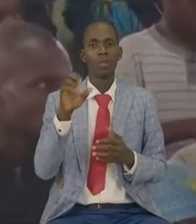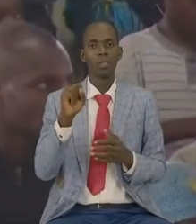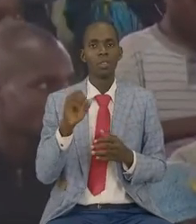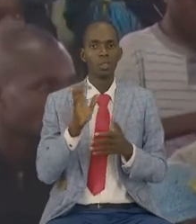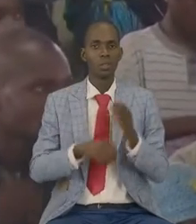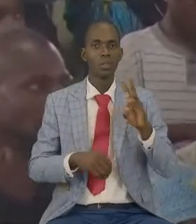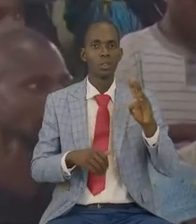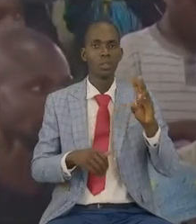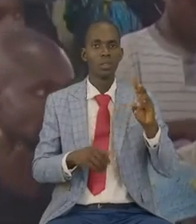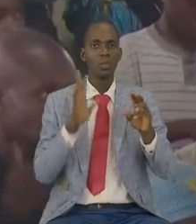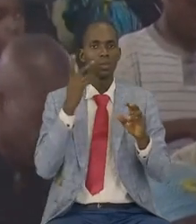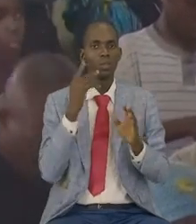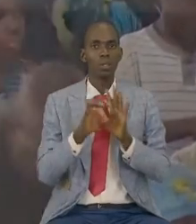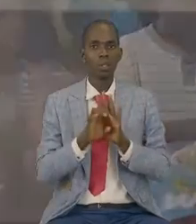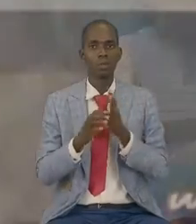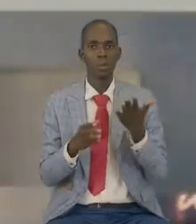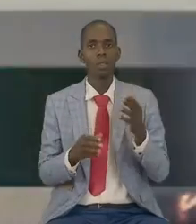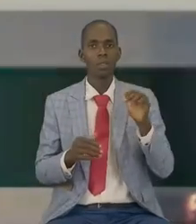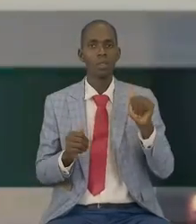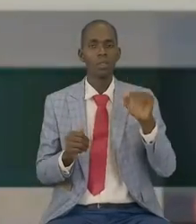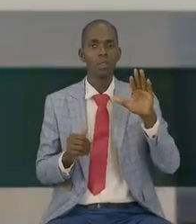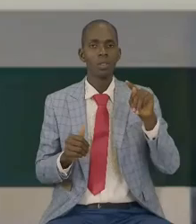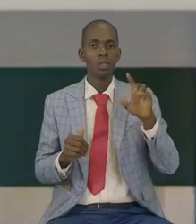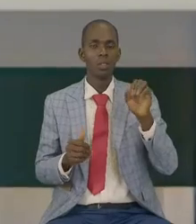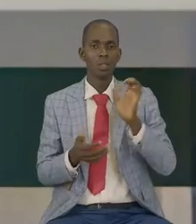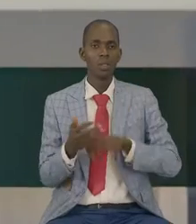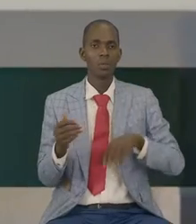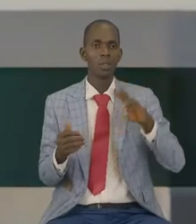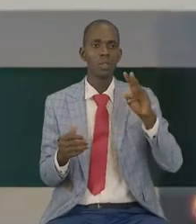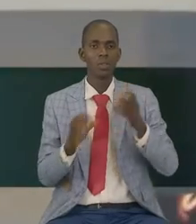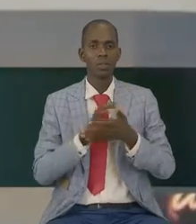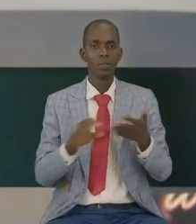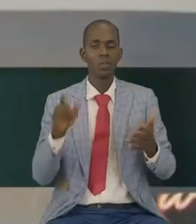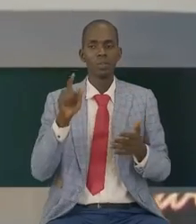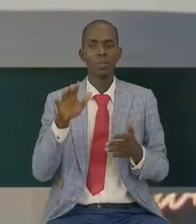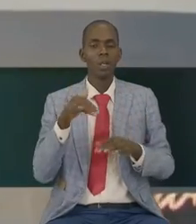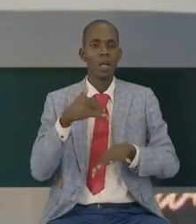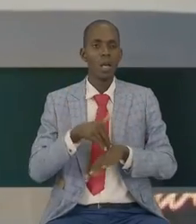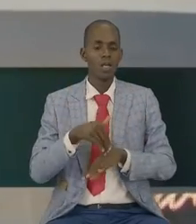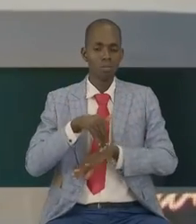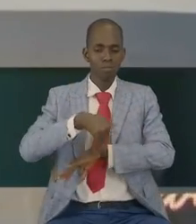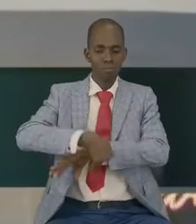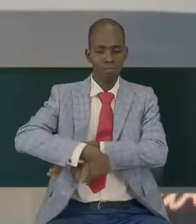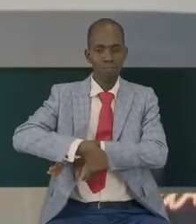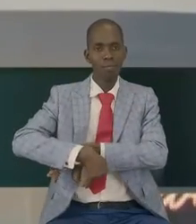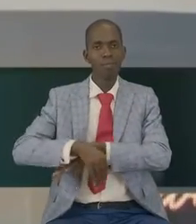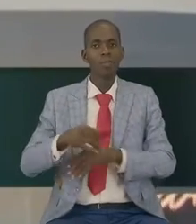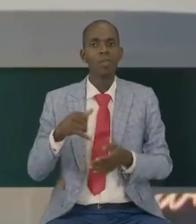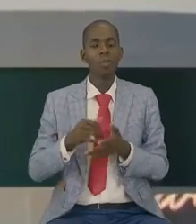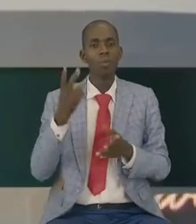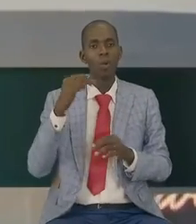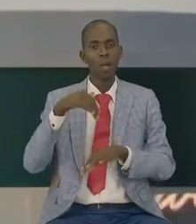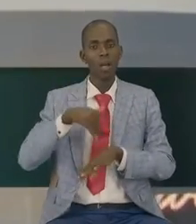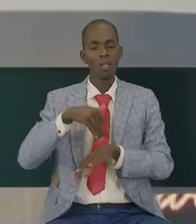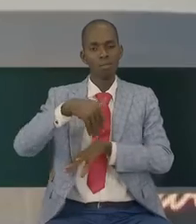Acts chapter 16, and I'm reading from verse 25. And at midnight, it was the midnight of